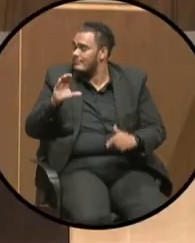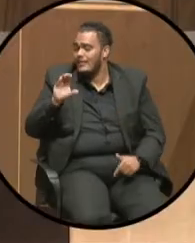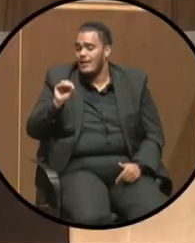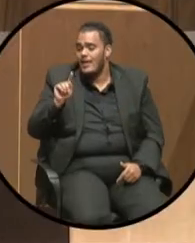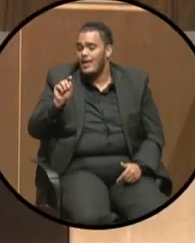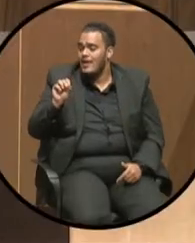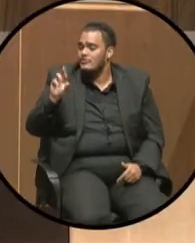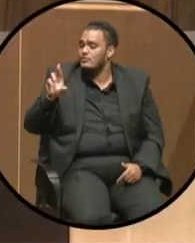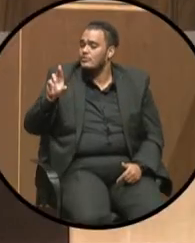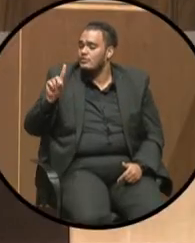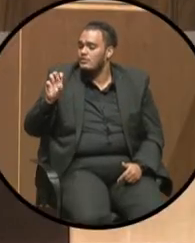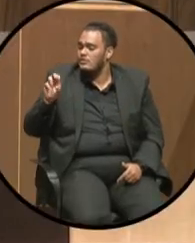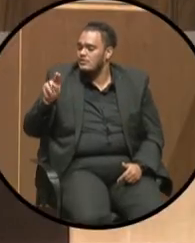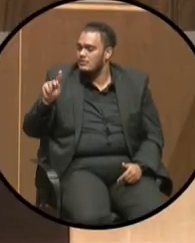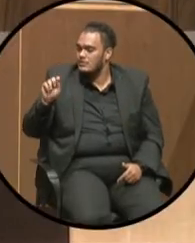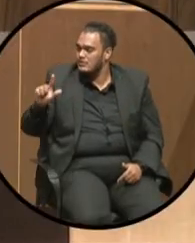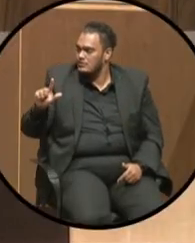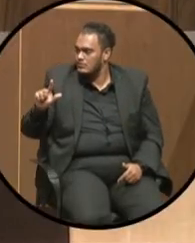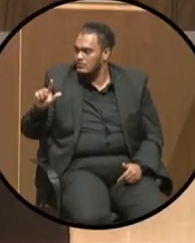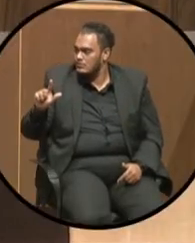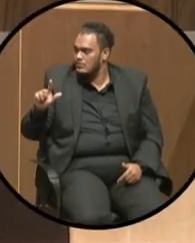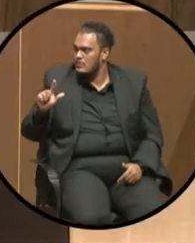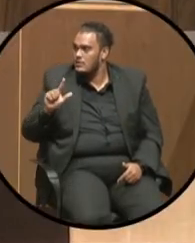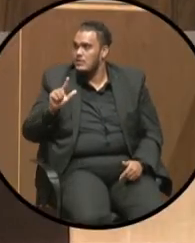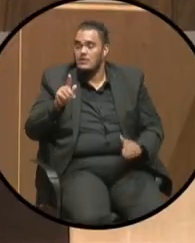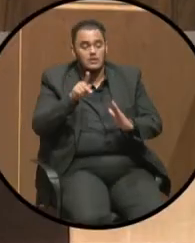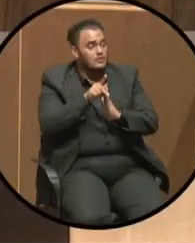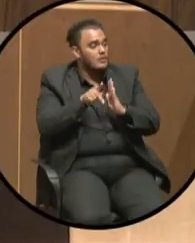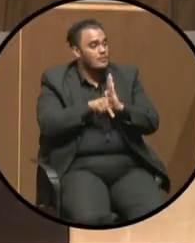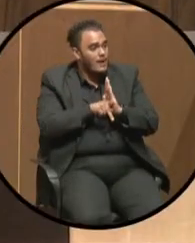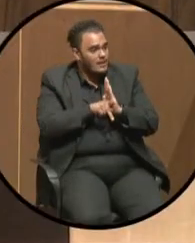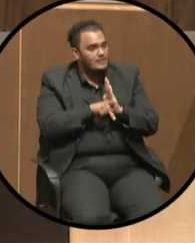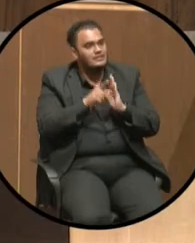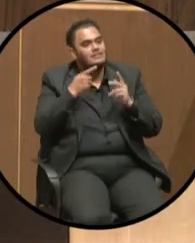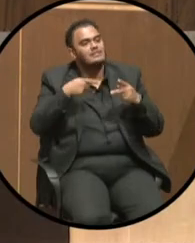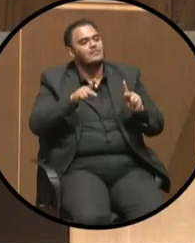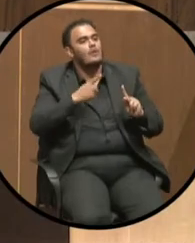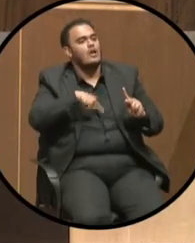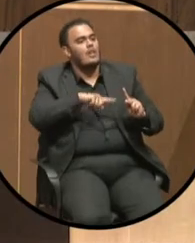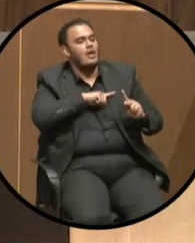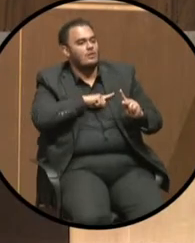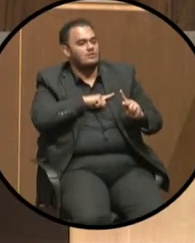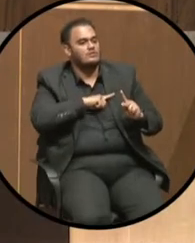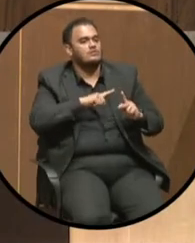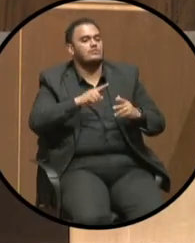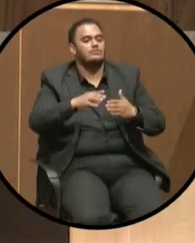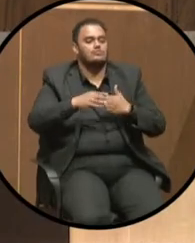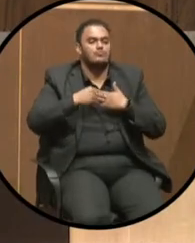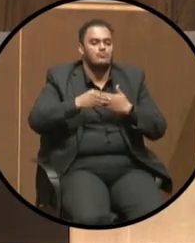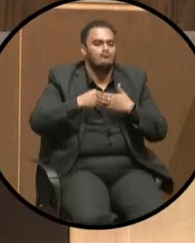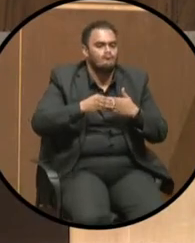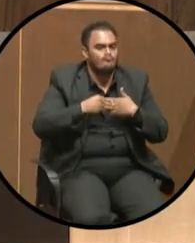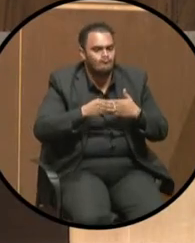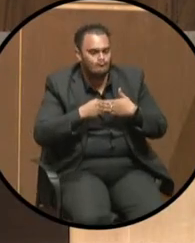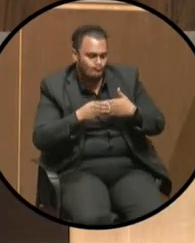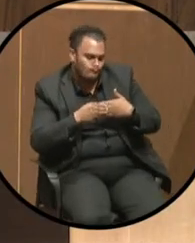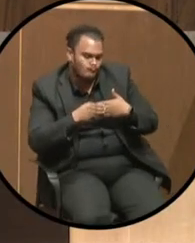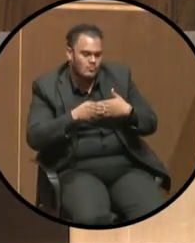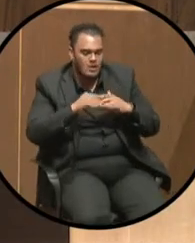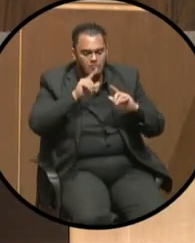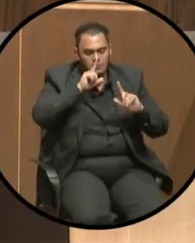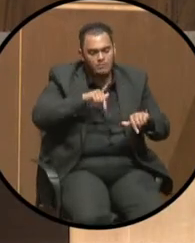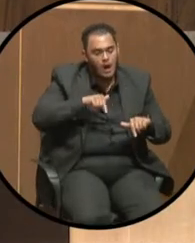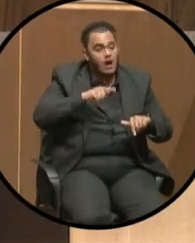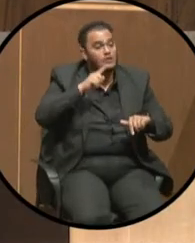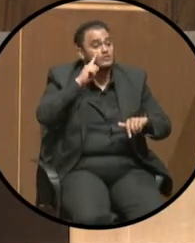The policy before us is to allow for a more nimble and responsive approach to COVID, but given the